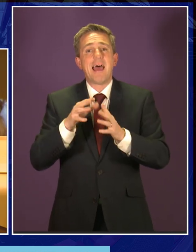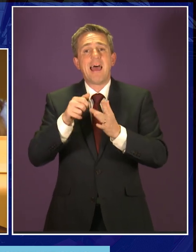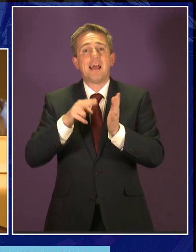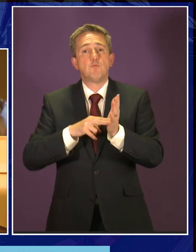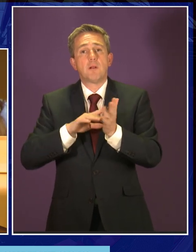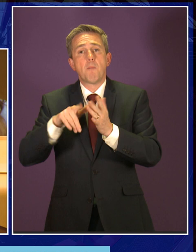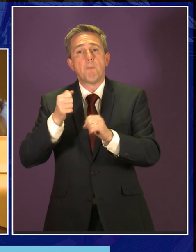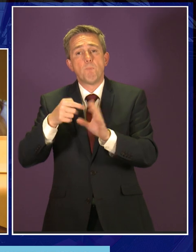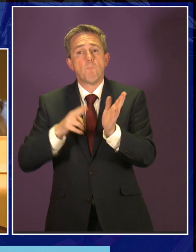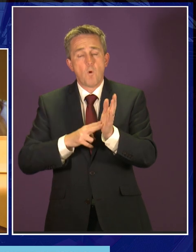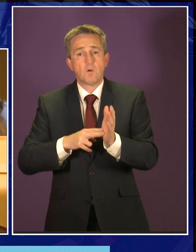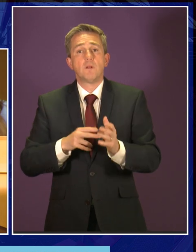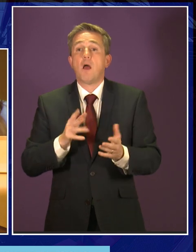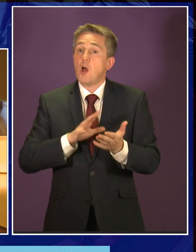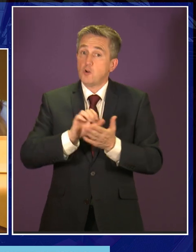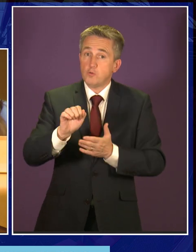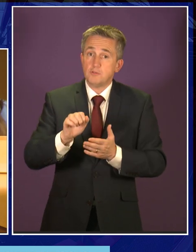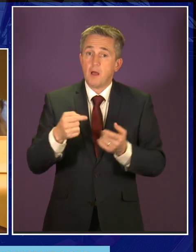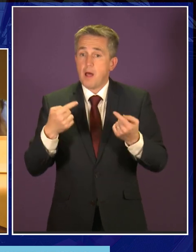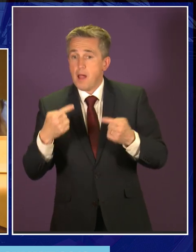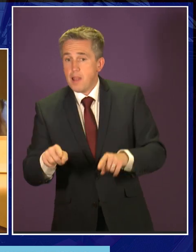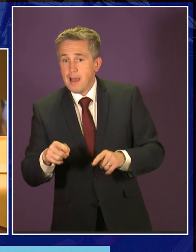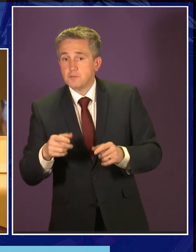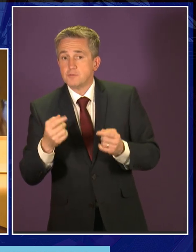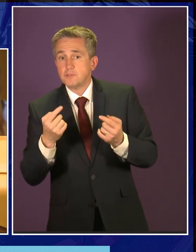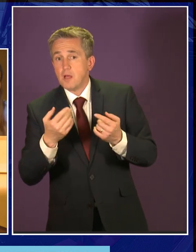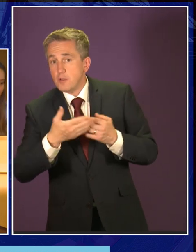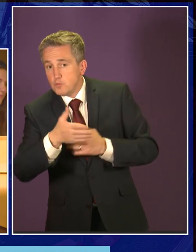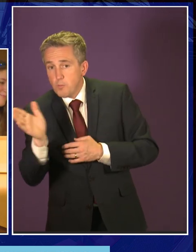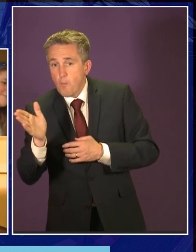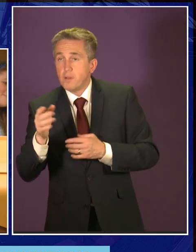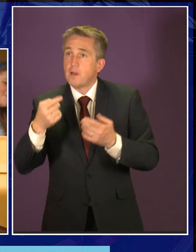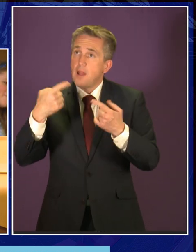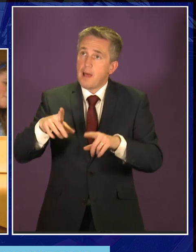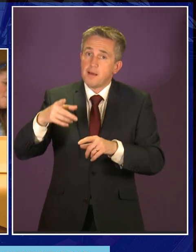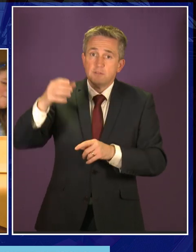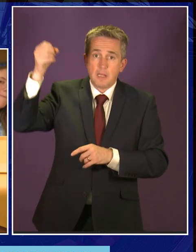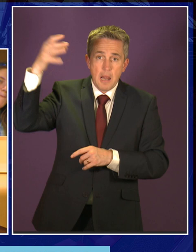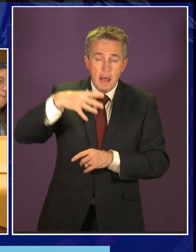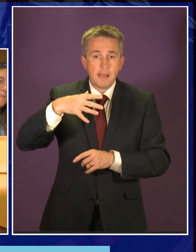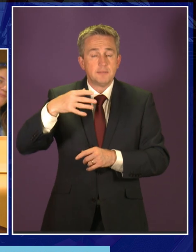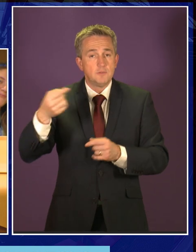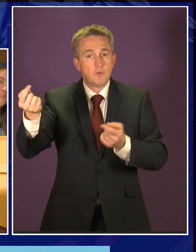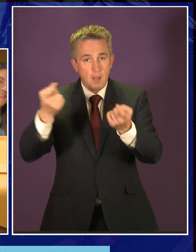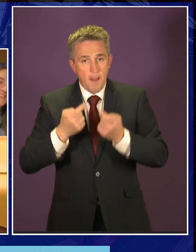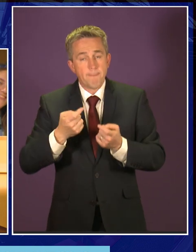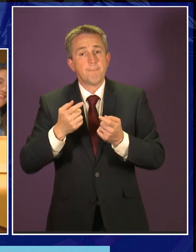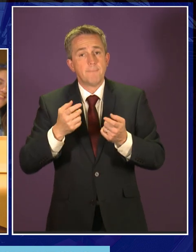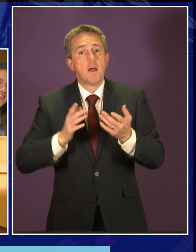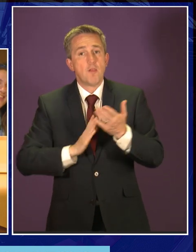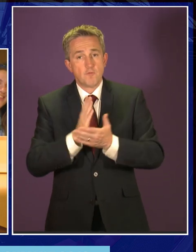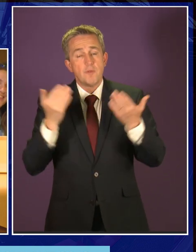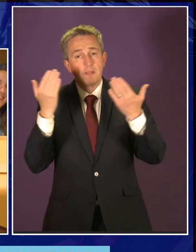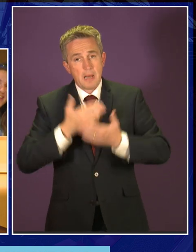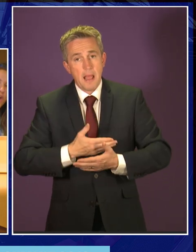that culture is the ability to open doors and let the light of the day shine in whilst that of the night